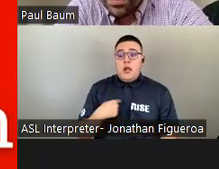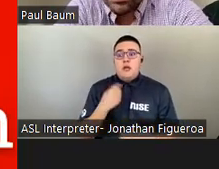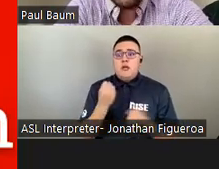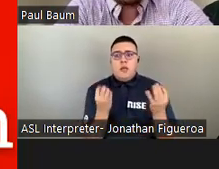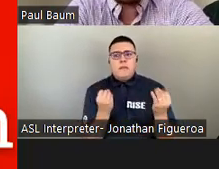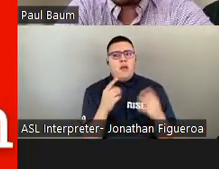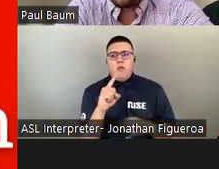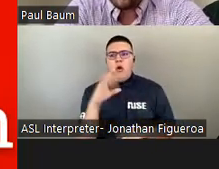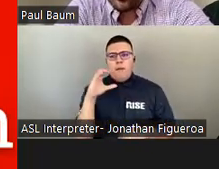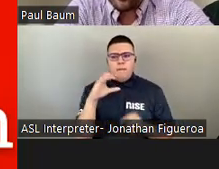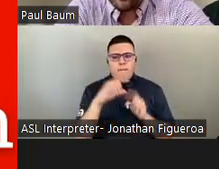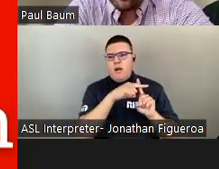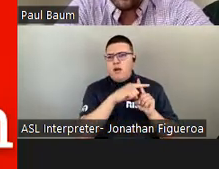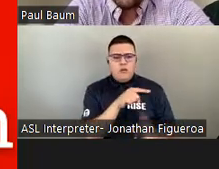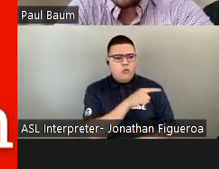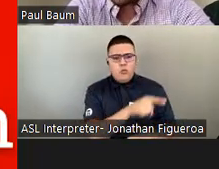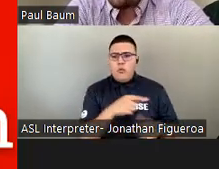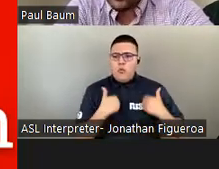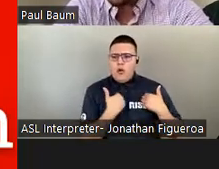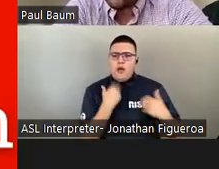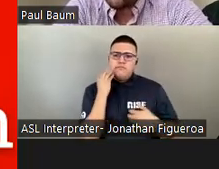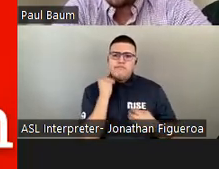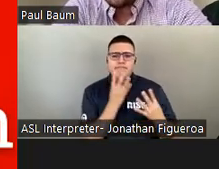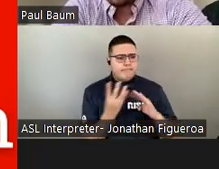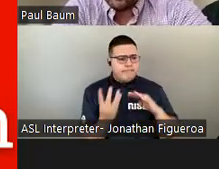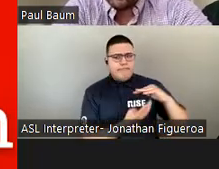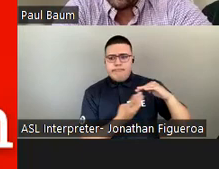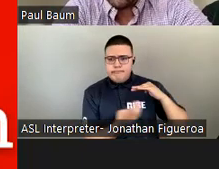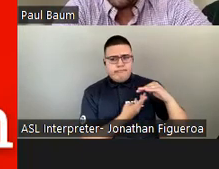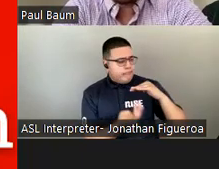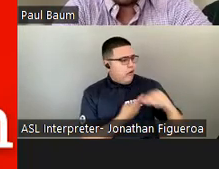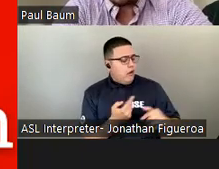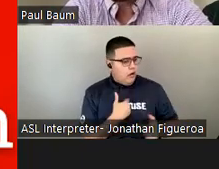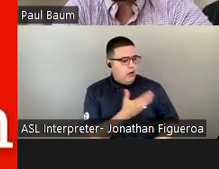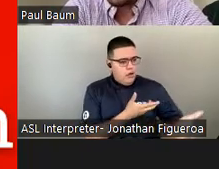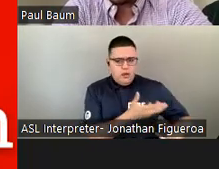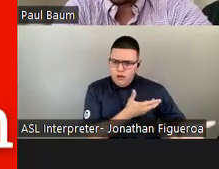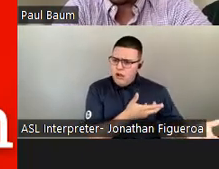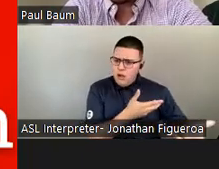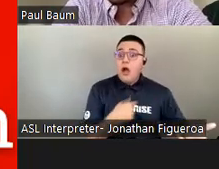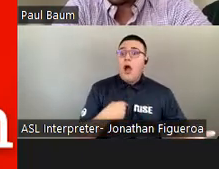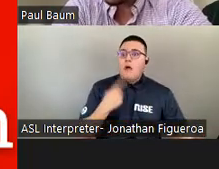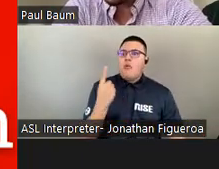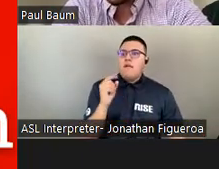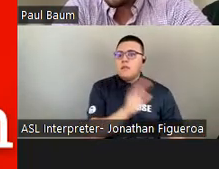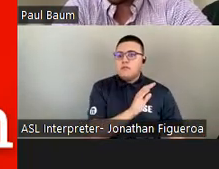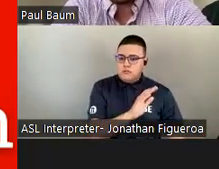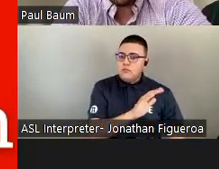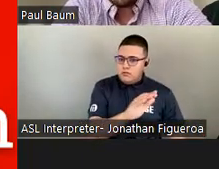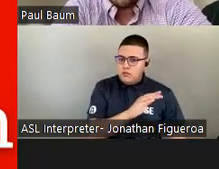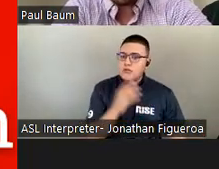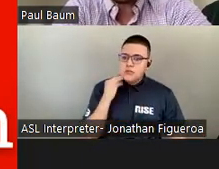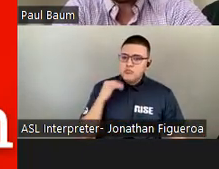100+ LGBTQ youth. I was one of those youth. That is a big part of the reason why I chose a